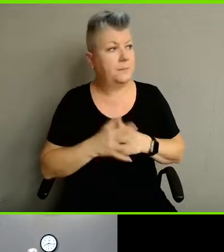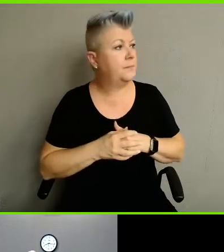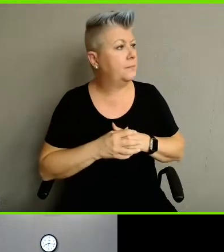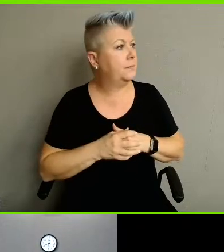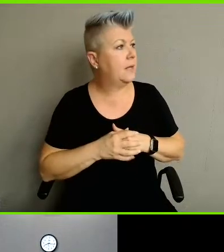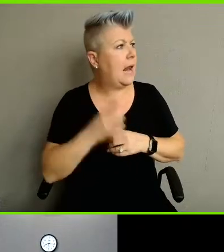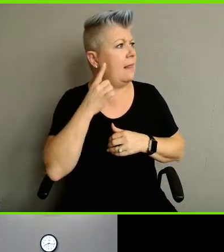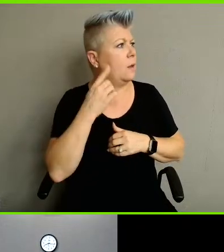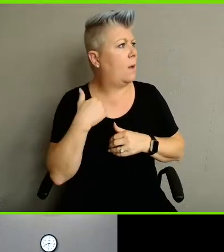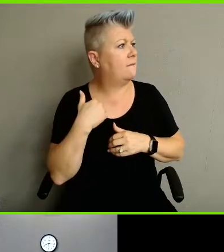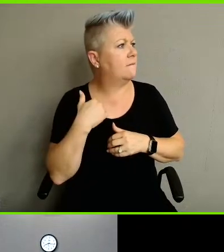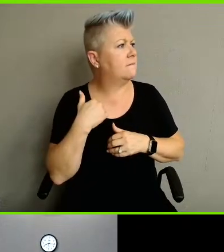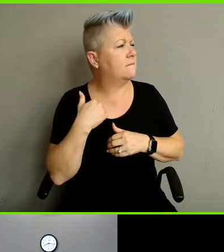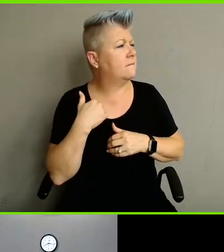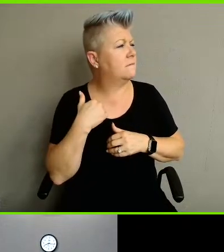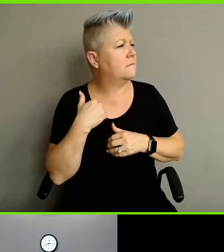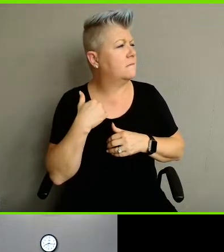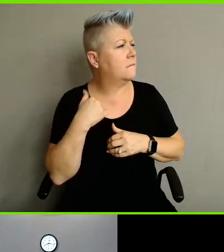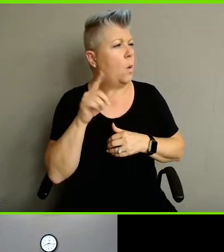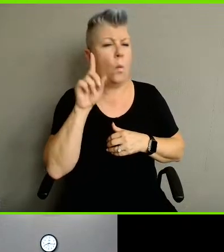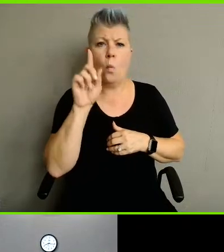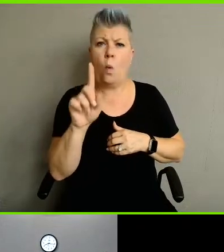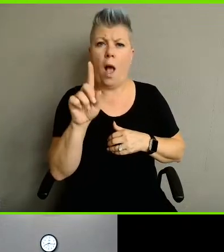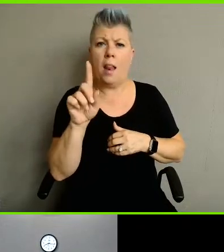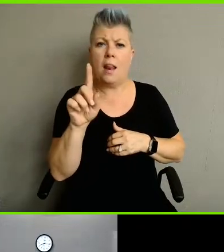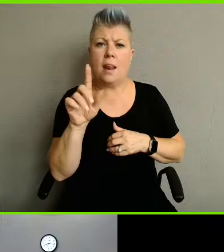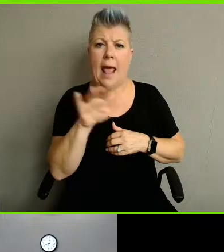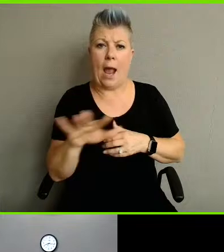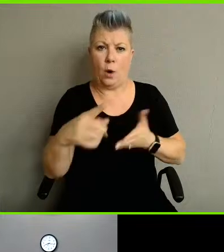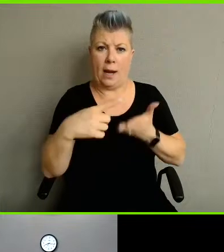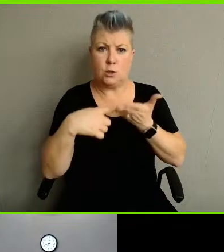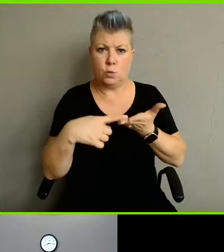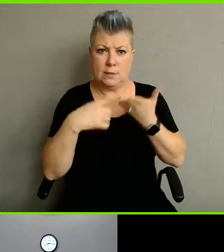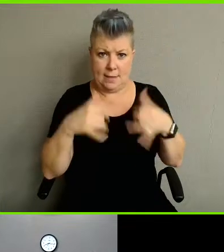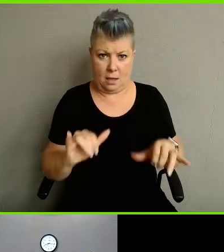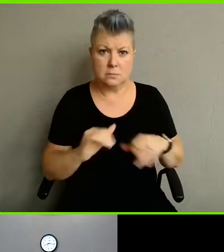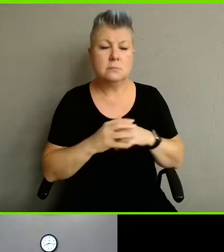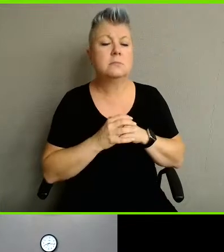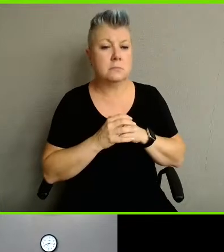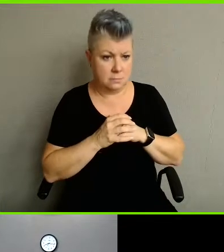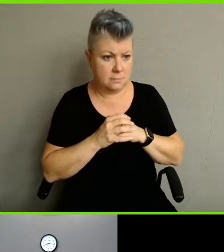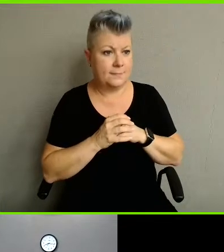I think we have one area left.